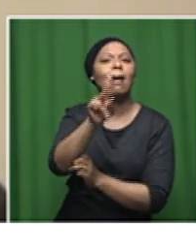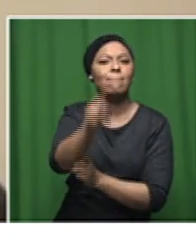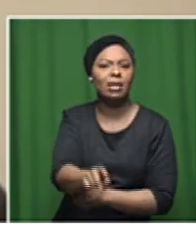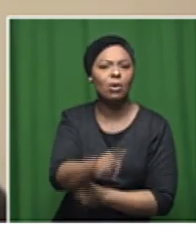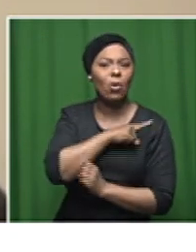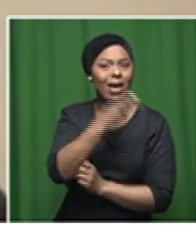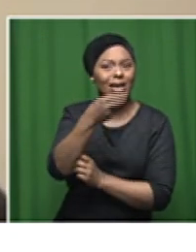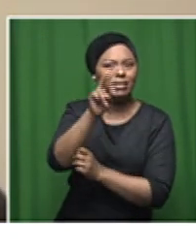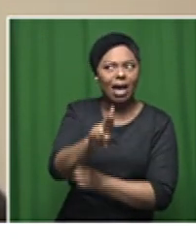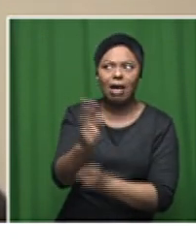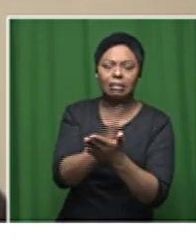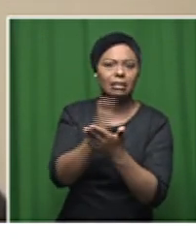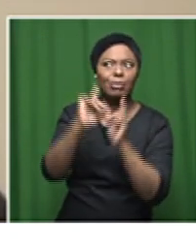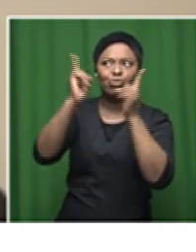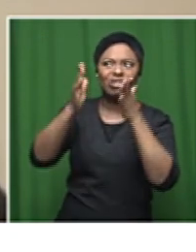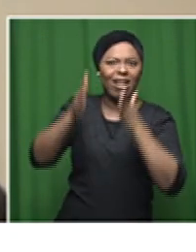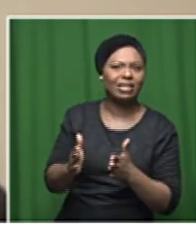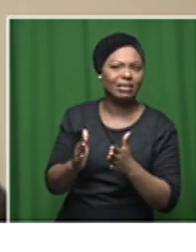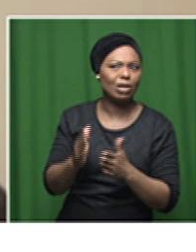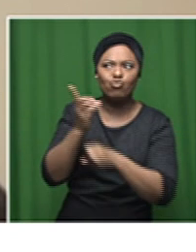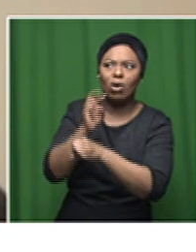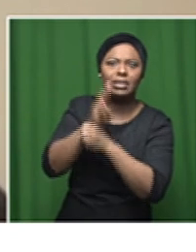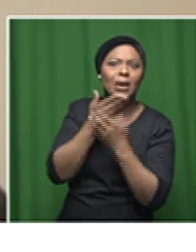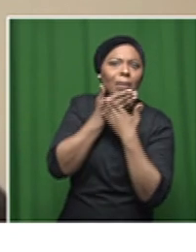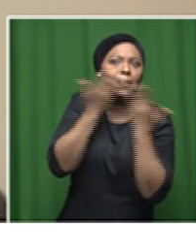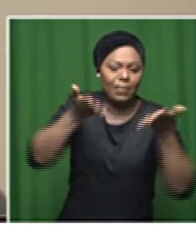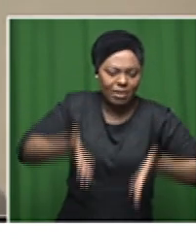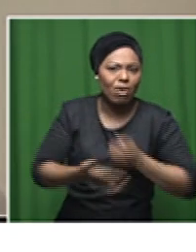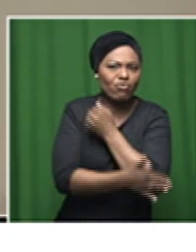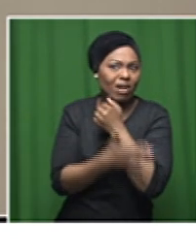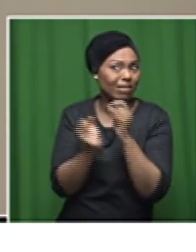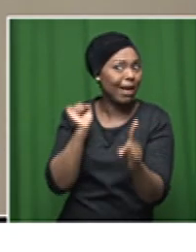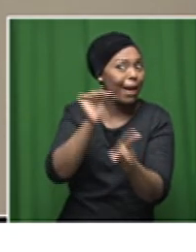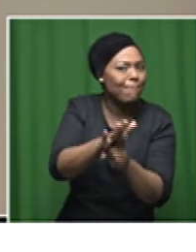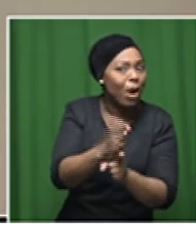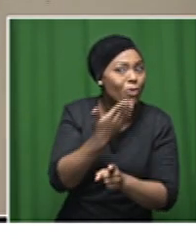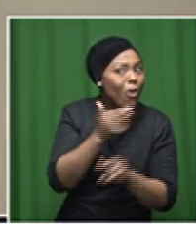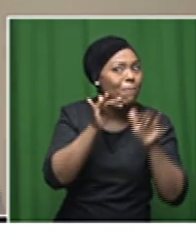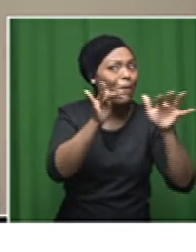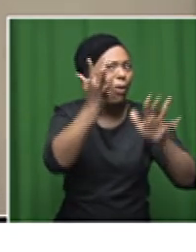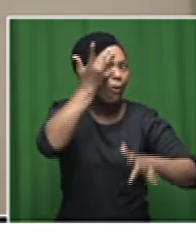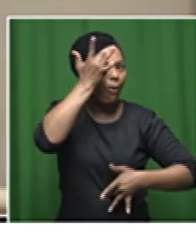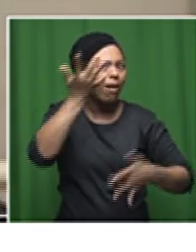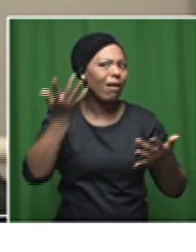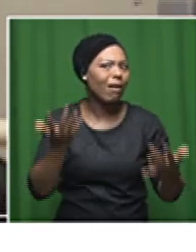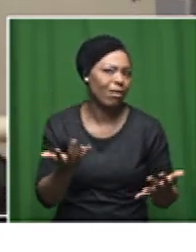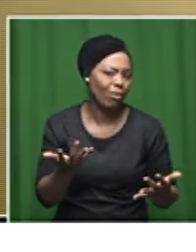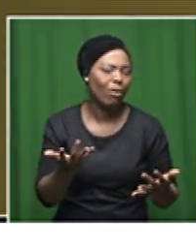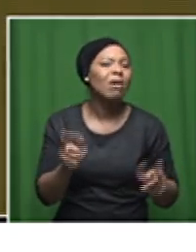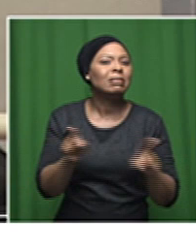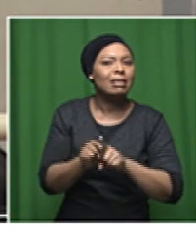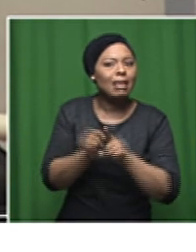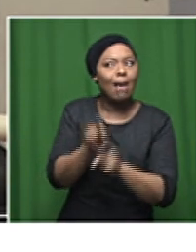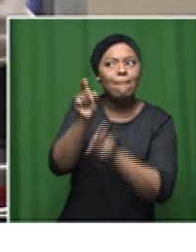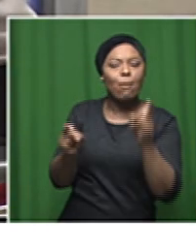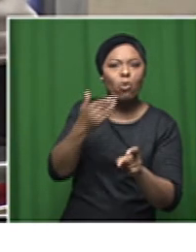shortages of specialists in the country, it affects people on the ground mostly. And it is unfortunate that most people